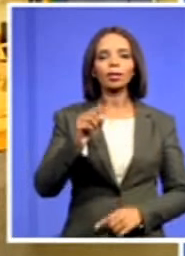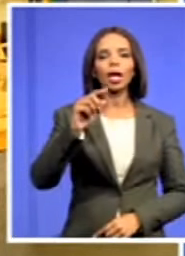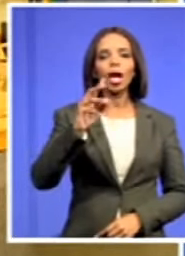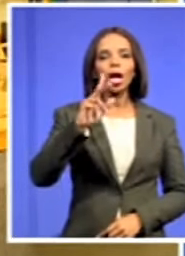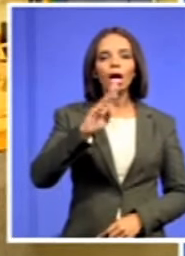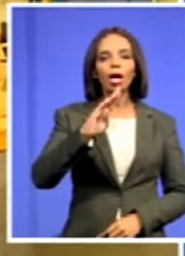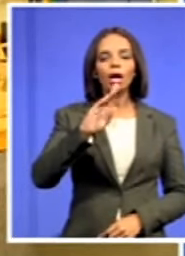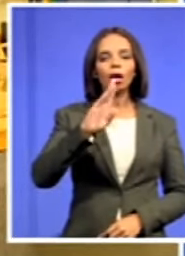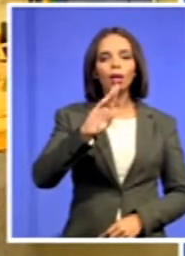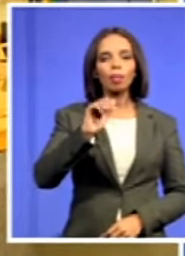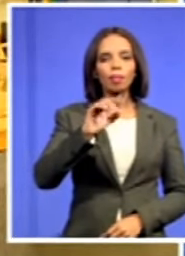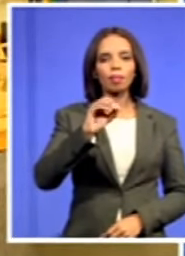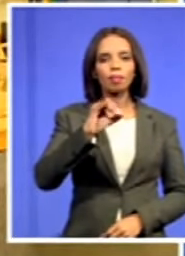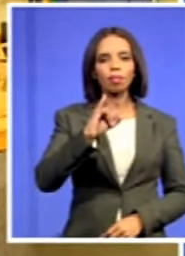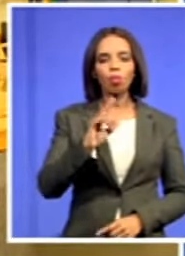latest?